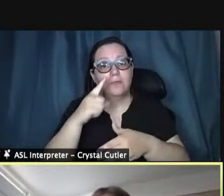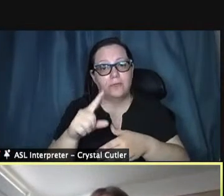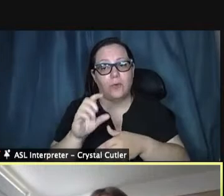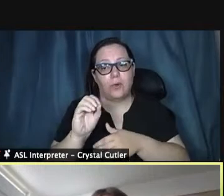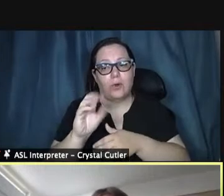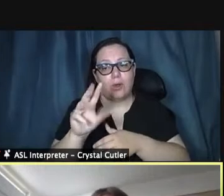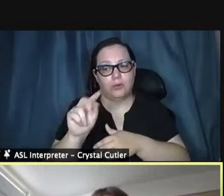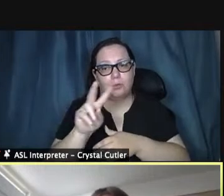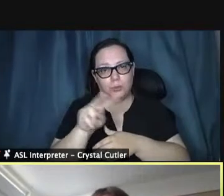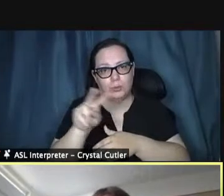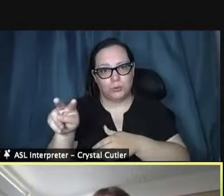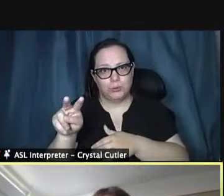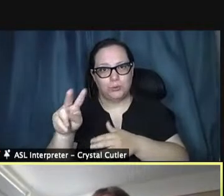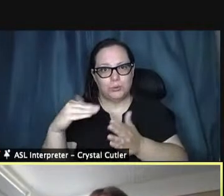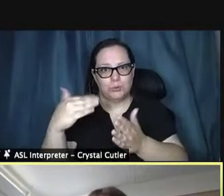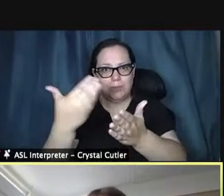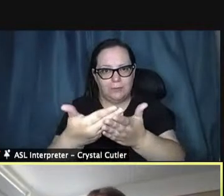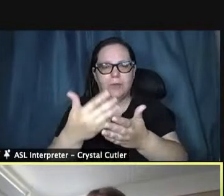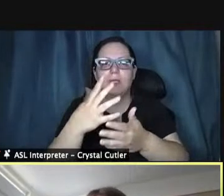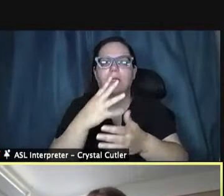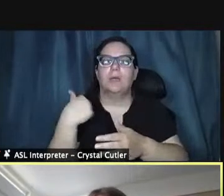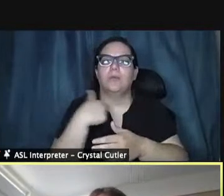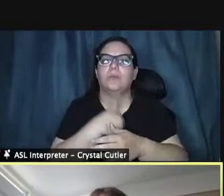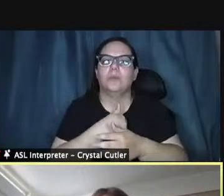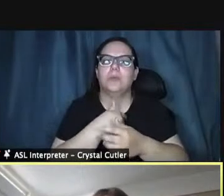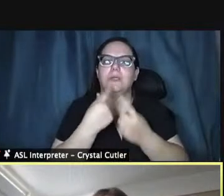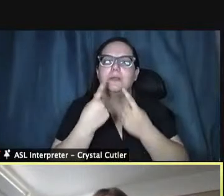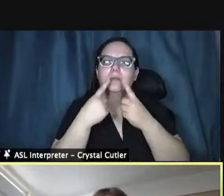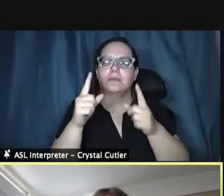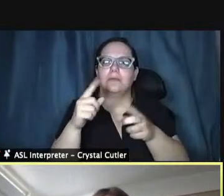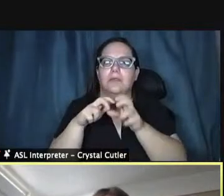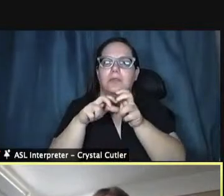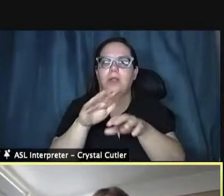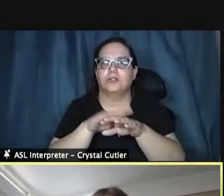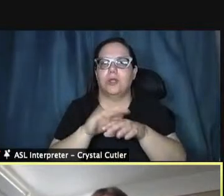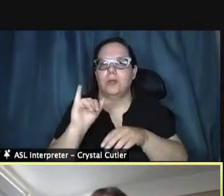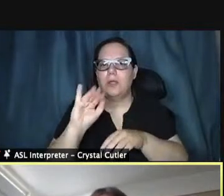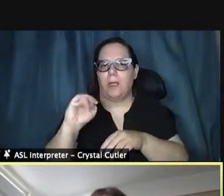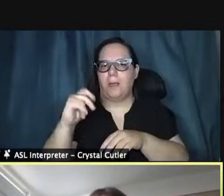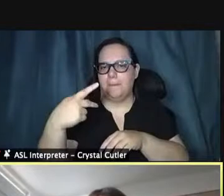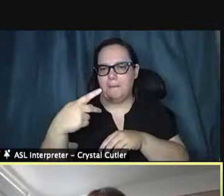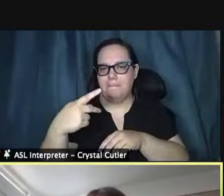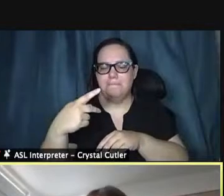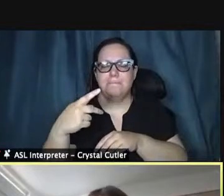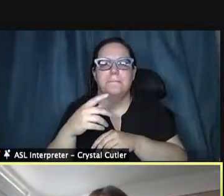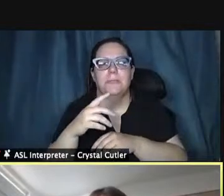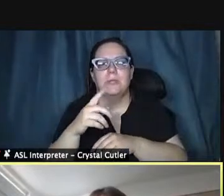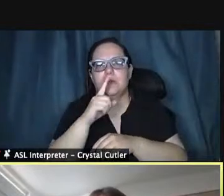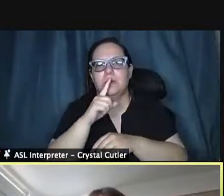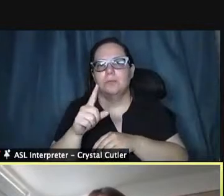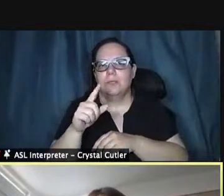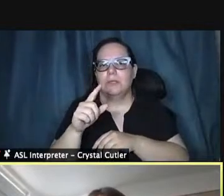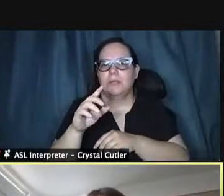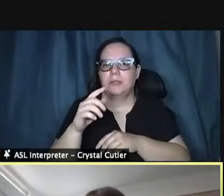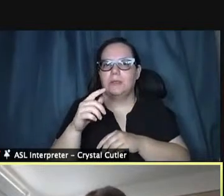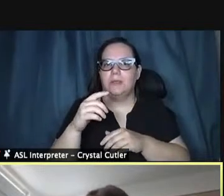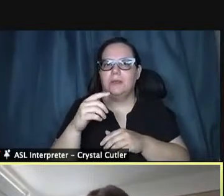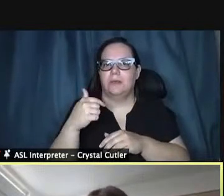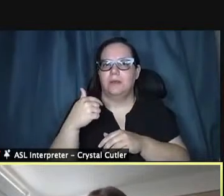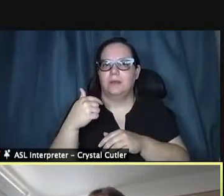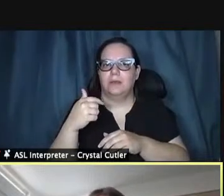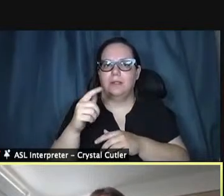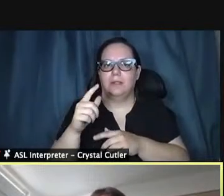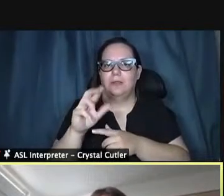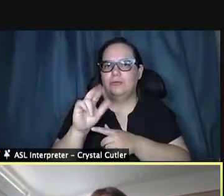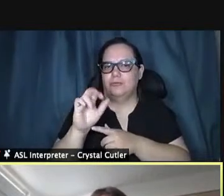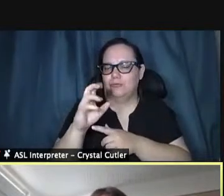the IMAP mission. I'm the PI, Rachel Klima at APL is the deputy PI. Our project management is at JPL. Lockheed Martin, as